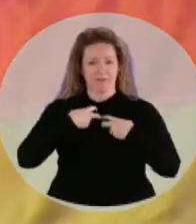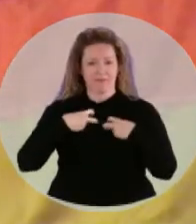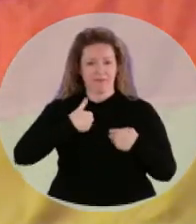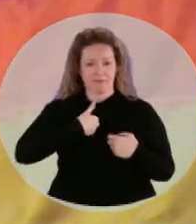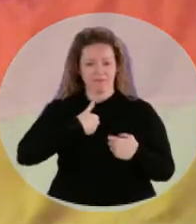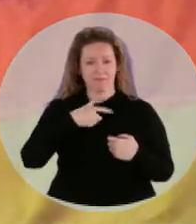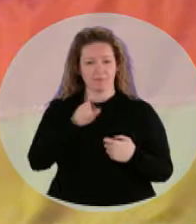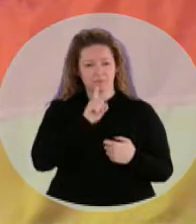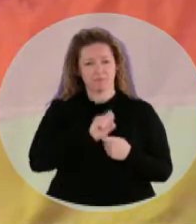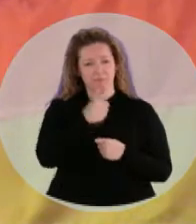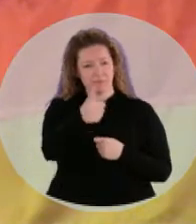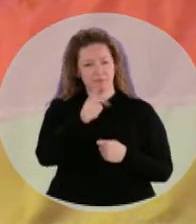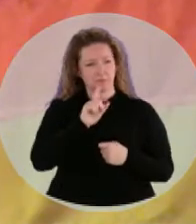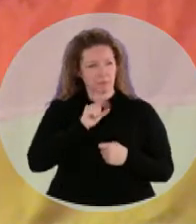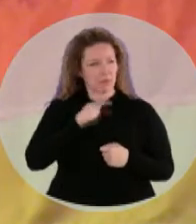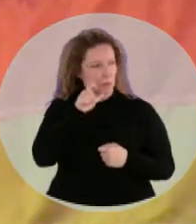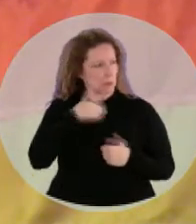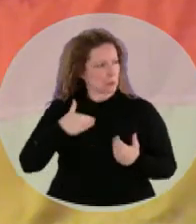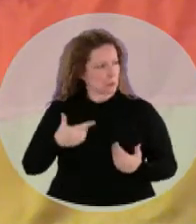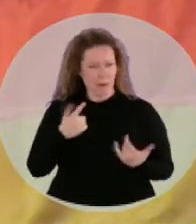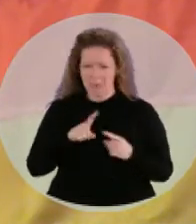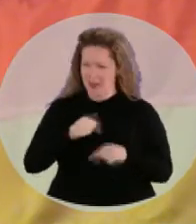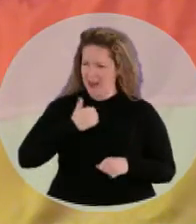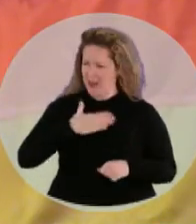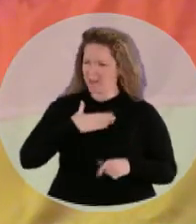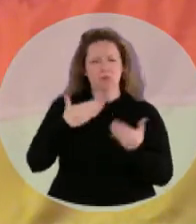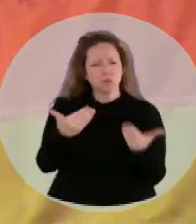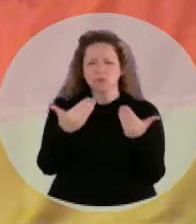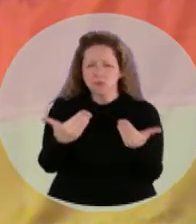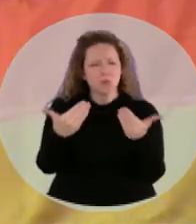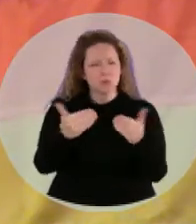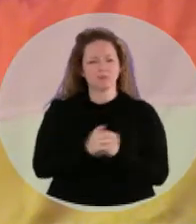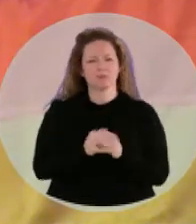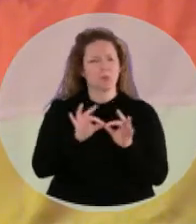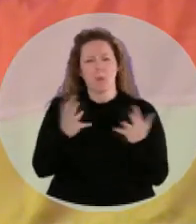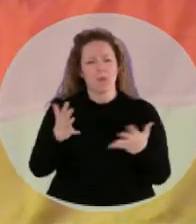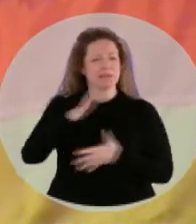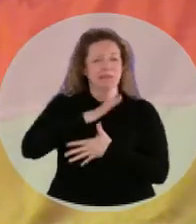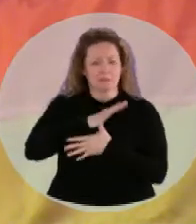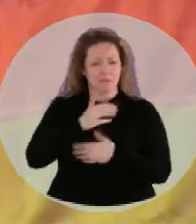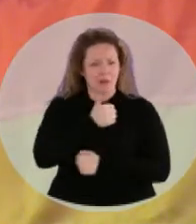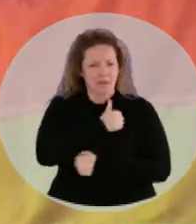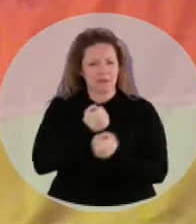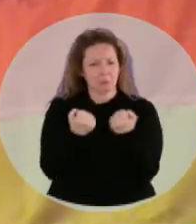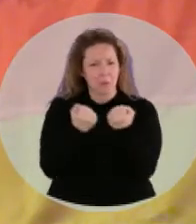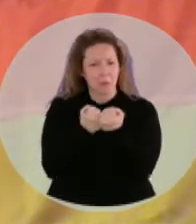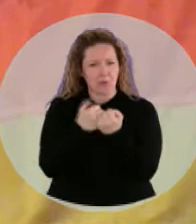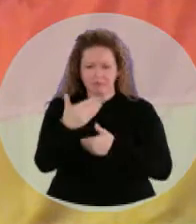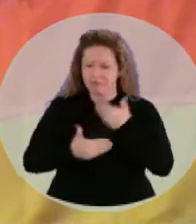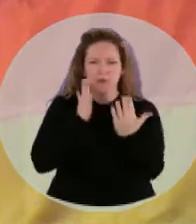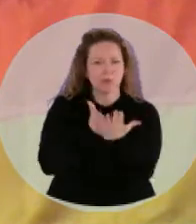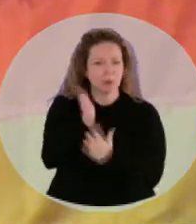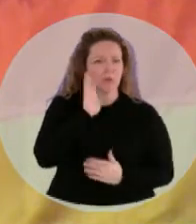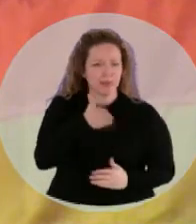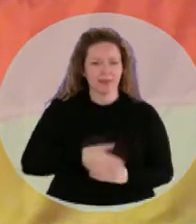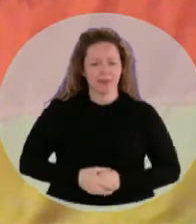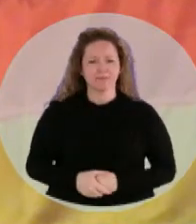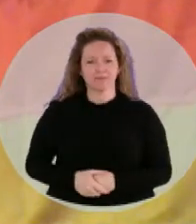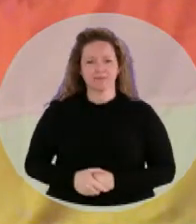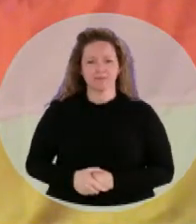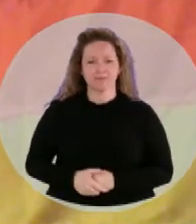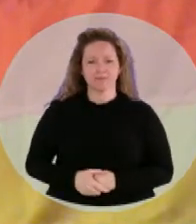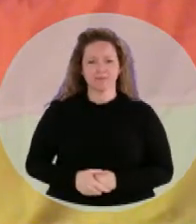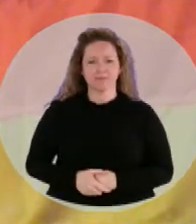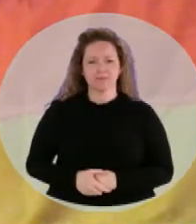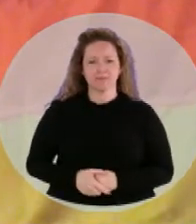look at yourself deep down, you know who you are, what makes you feel good, And what you need in your life is love and support. You're going to